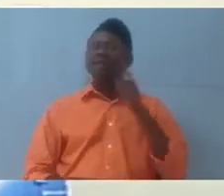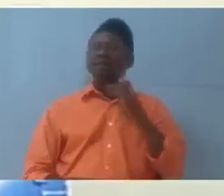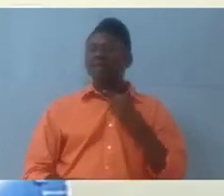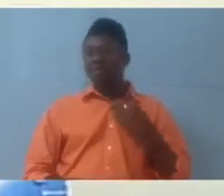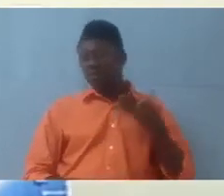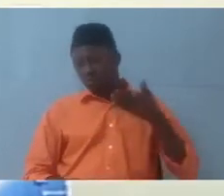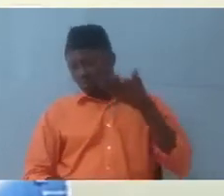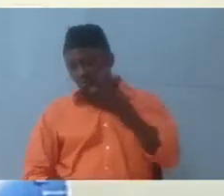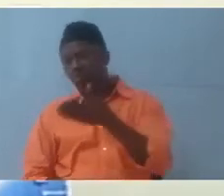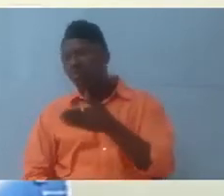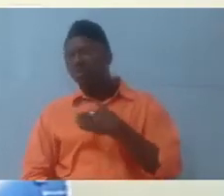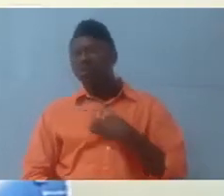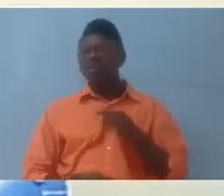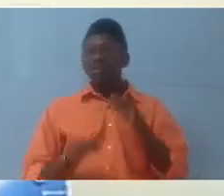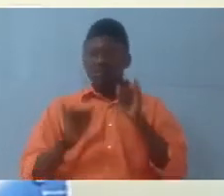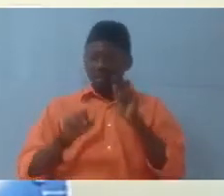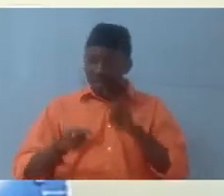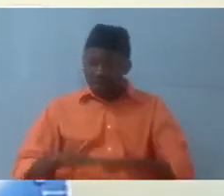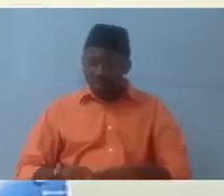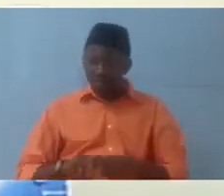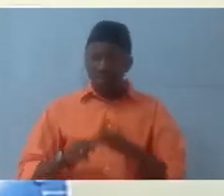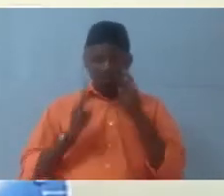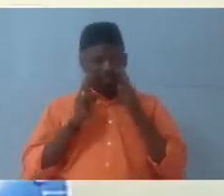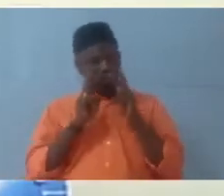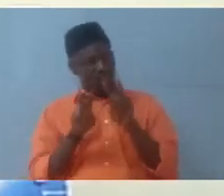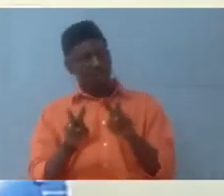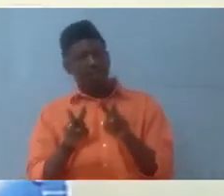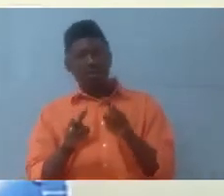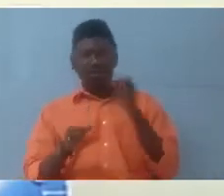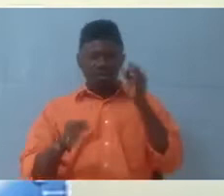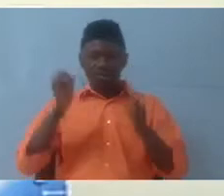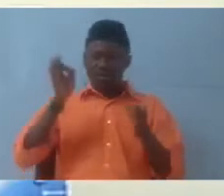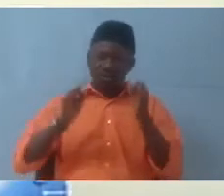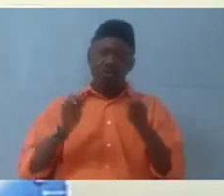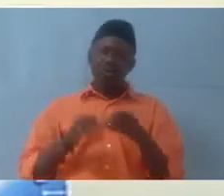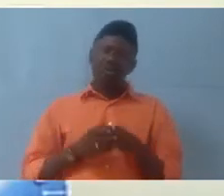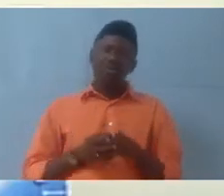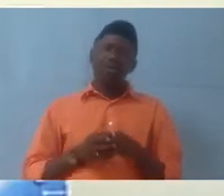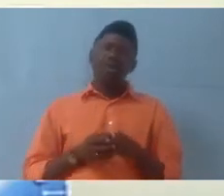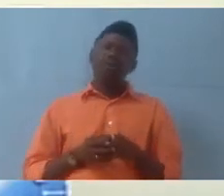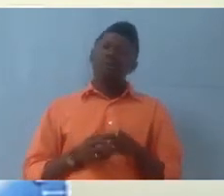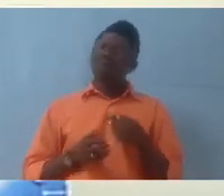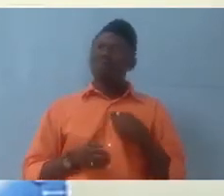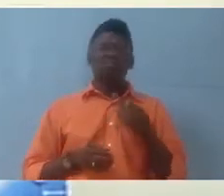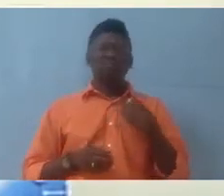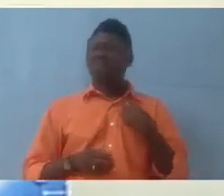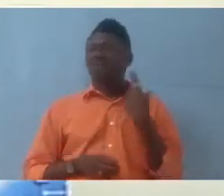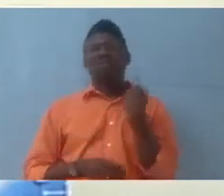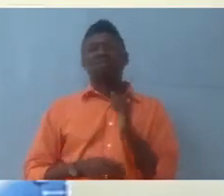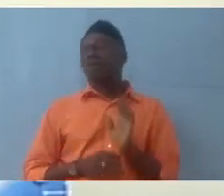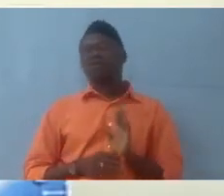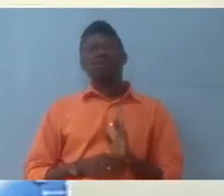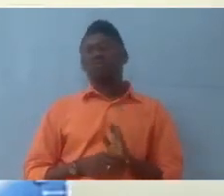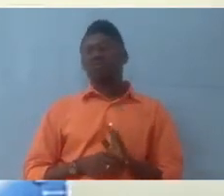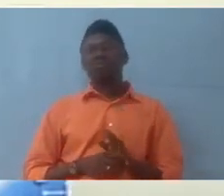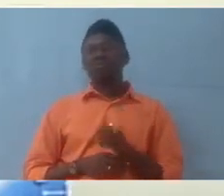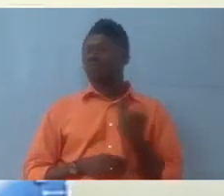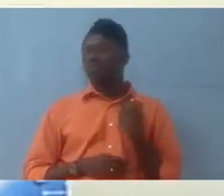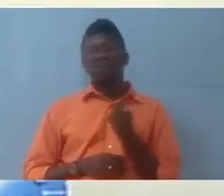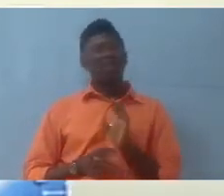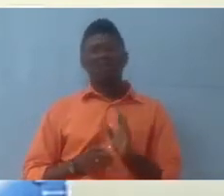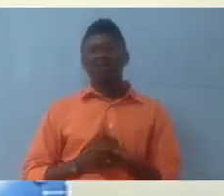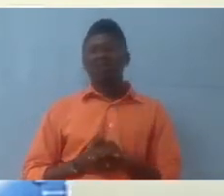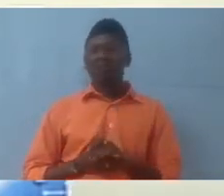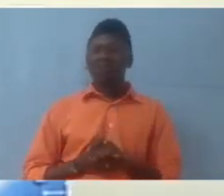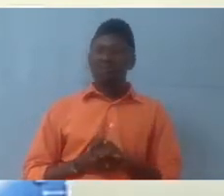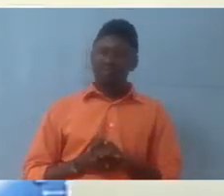really against that wow lego leg daf da ñew sax tew ci suma court way tax jam le nek na mbir mo xamne dal duma daan neex dama ko daan